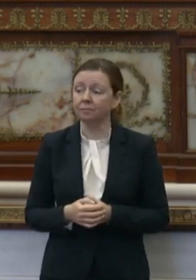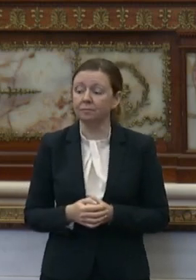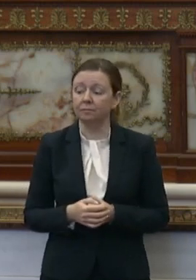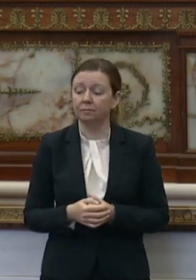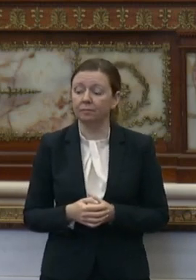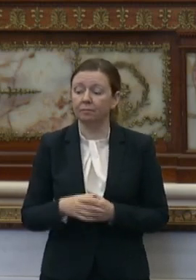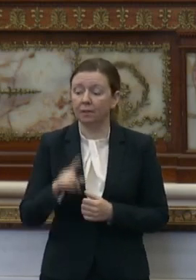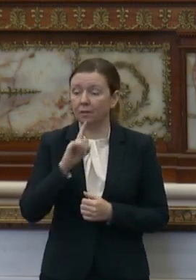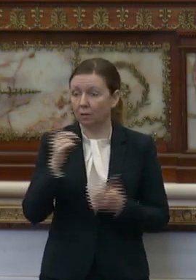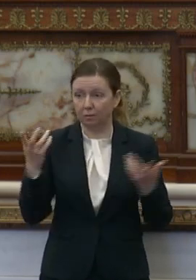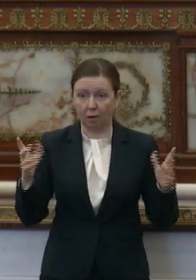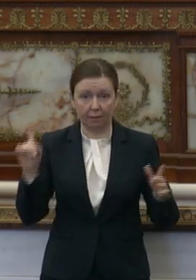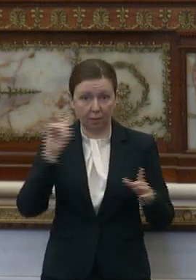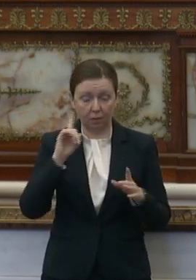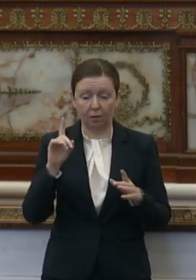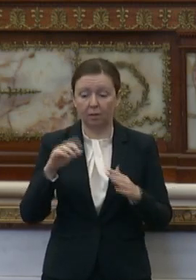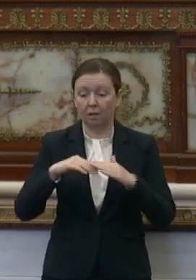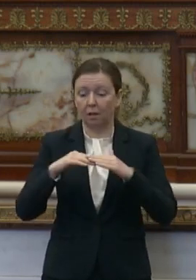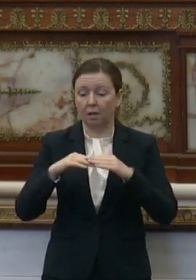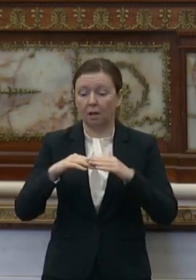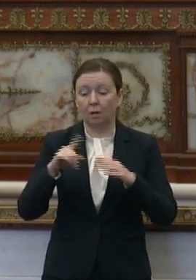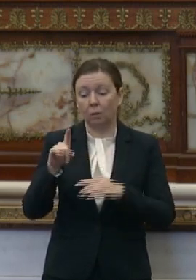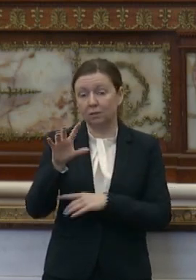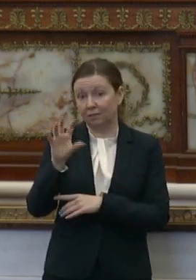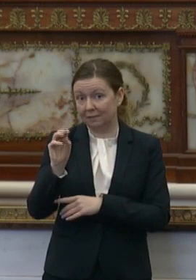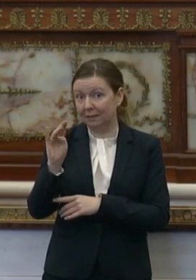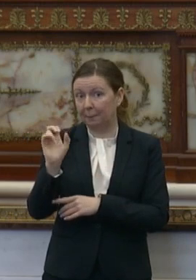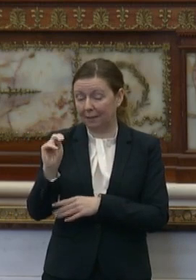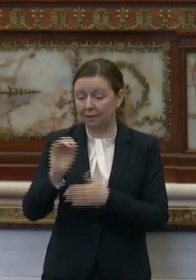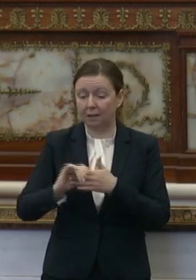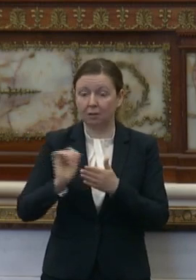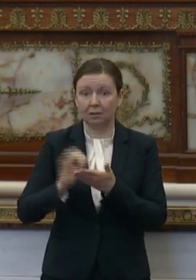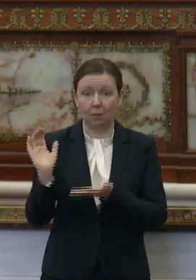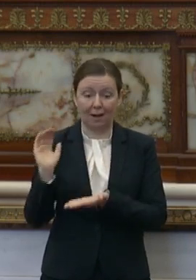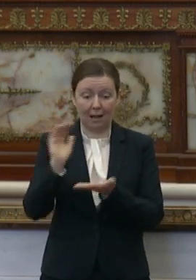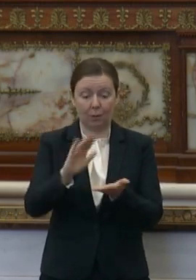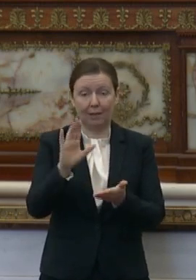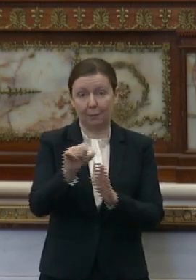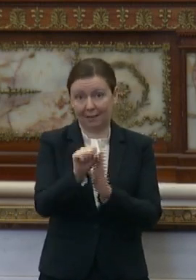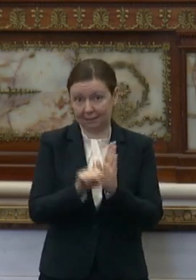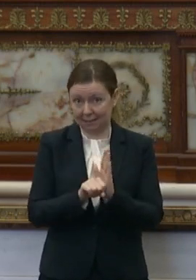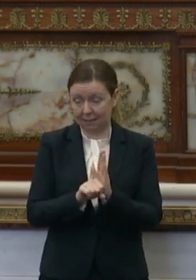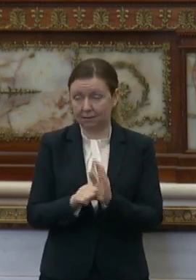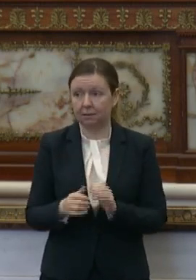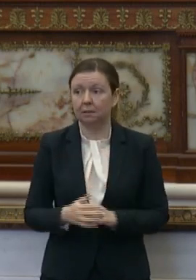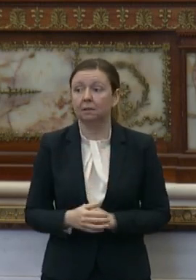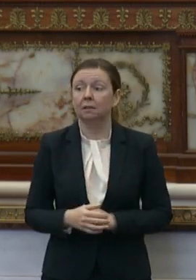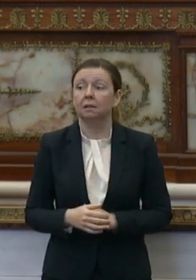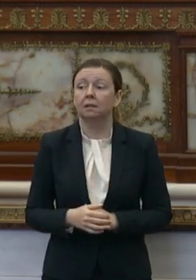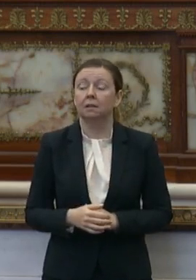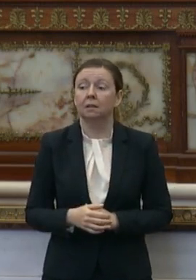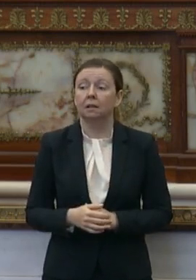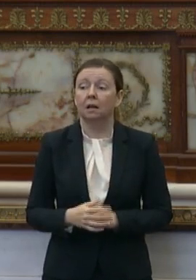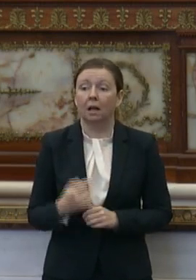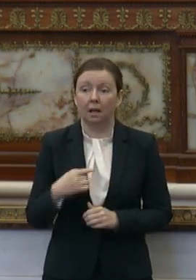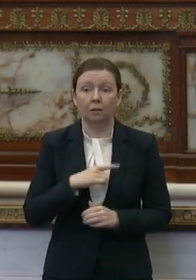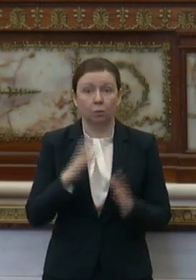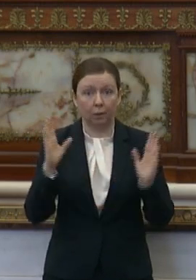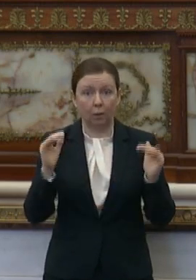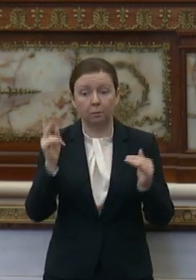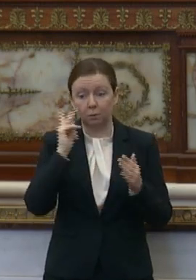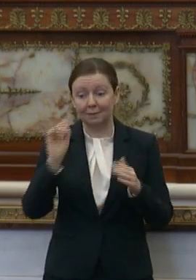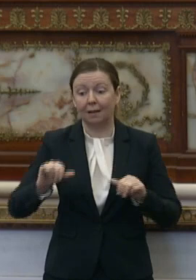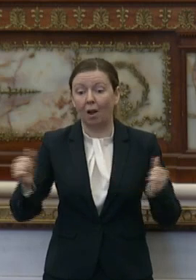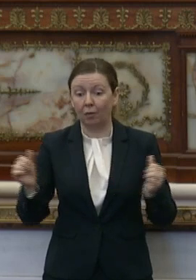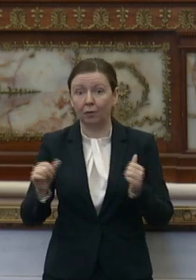There are, as you've already heard, $150 million that have been allocated by the state, and we certainly hope to see